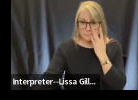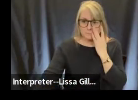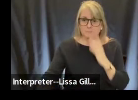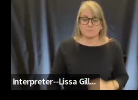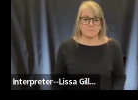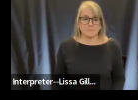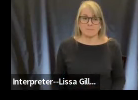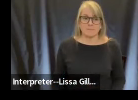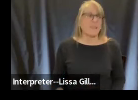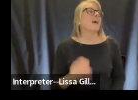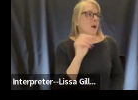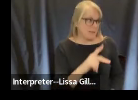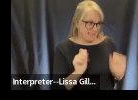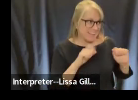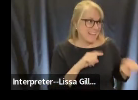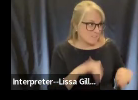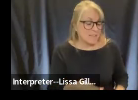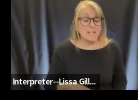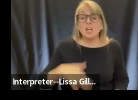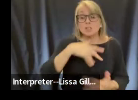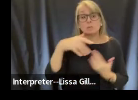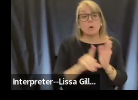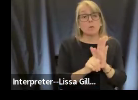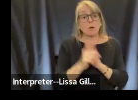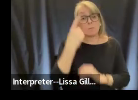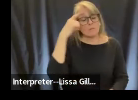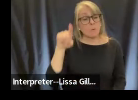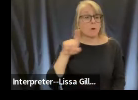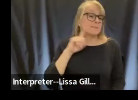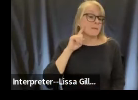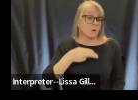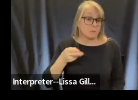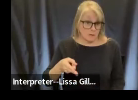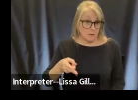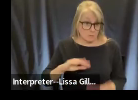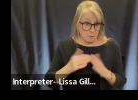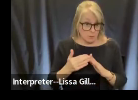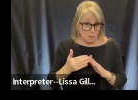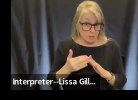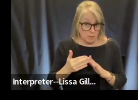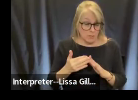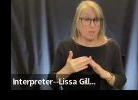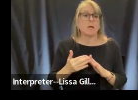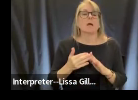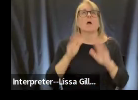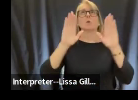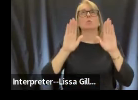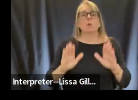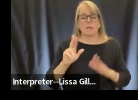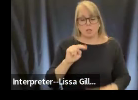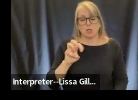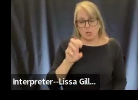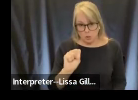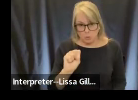sure. So smoke alarms for the deaf and hard of hearing community. Great news is that with our